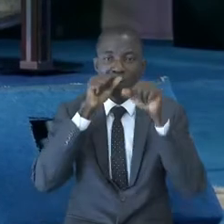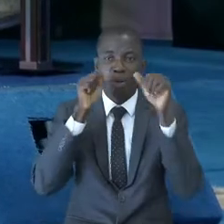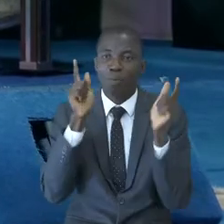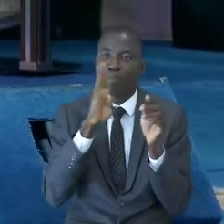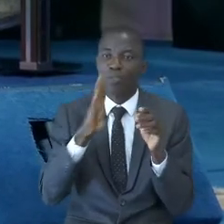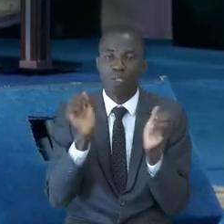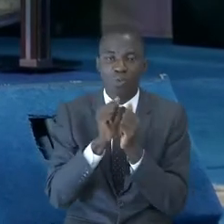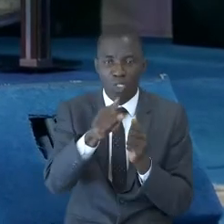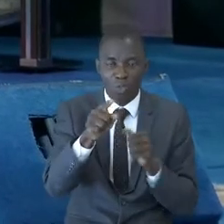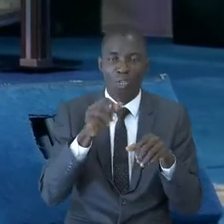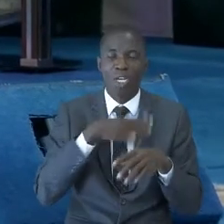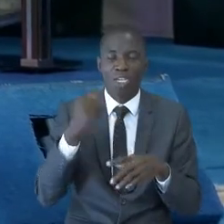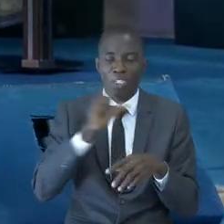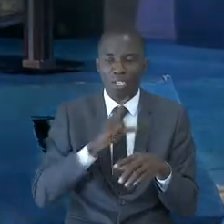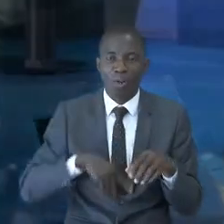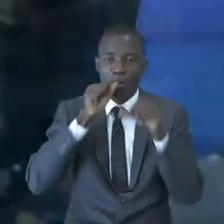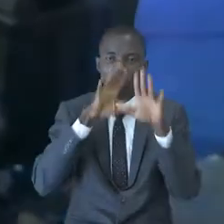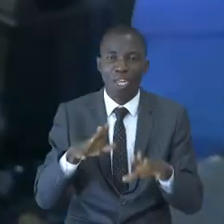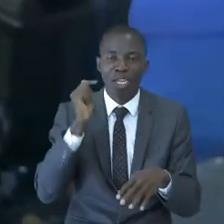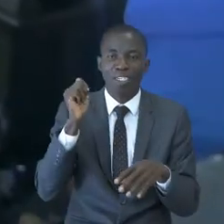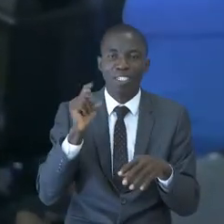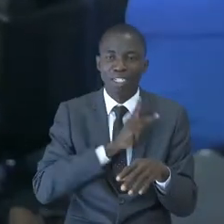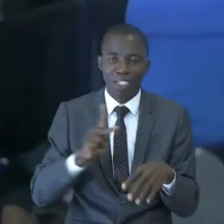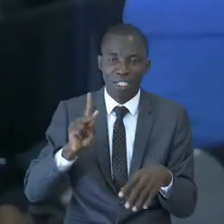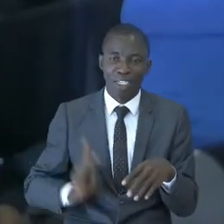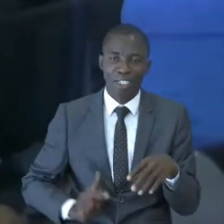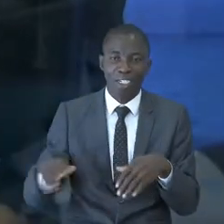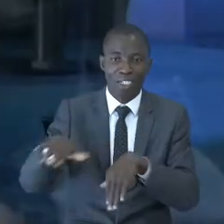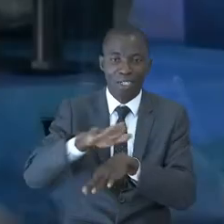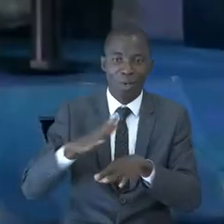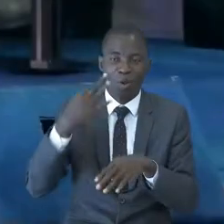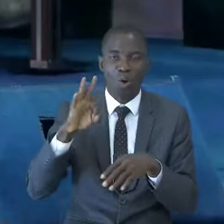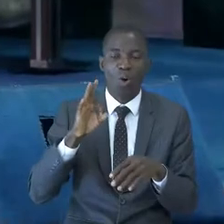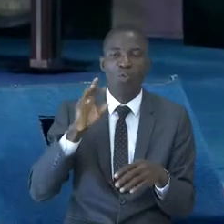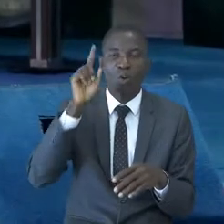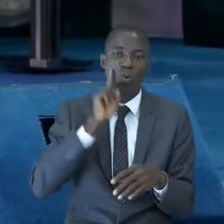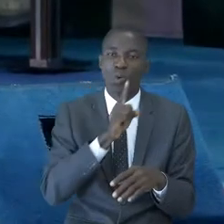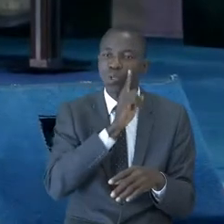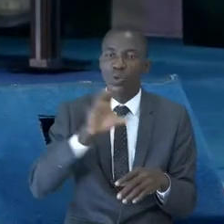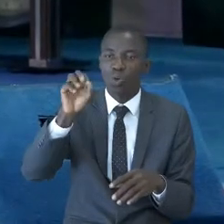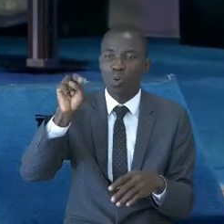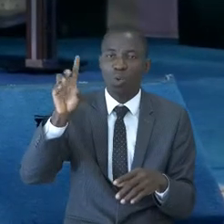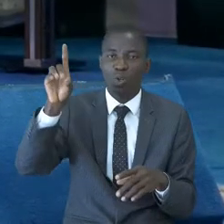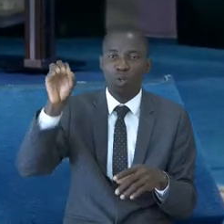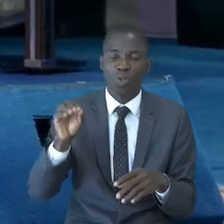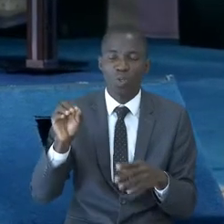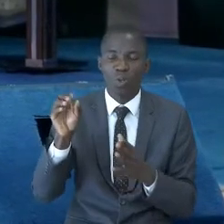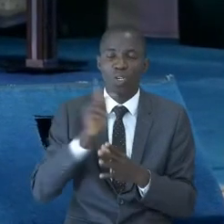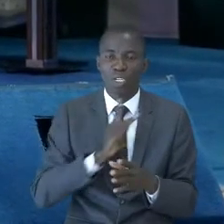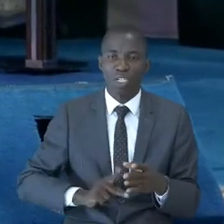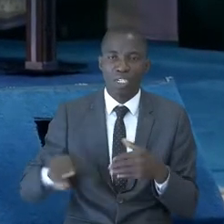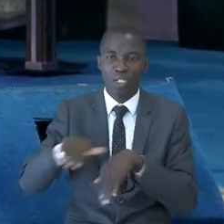Lord bless the kingdom, Ondo Kingdom. And everyone here tonight, where are you